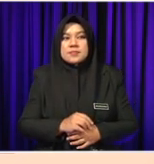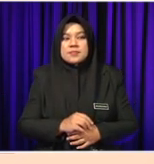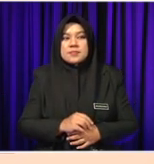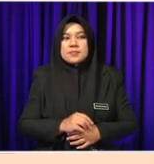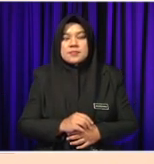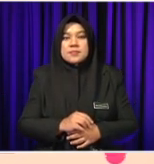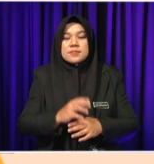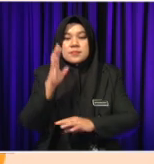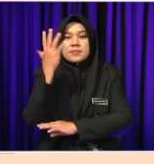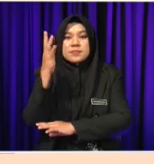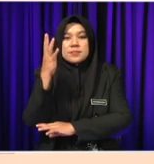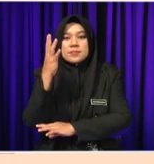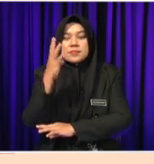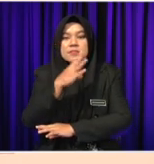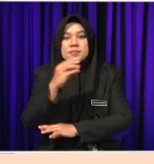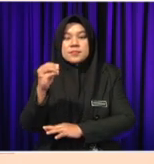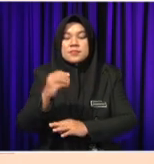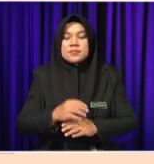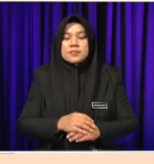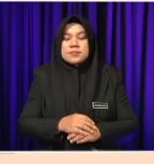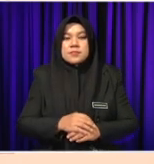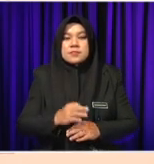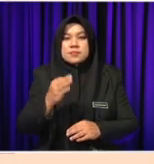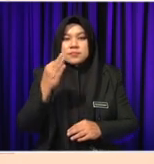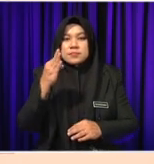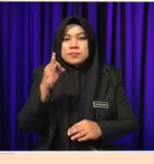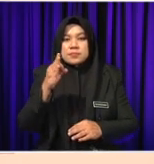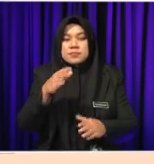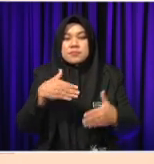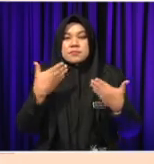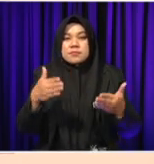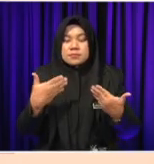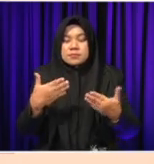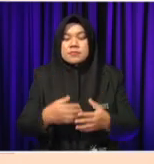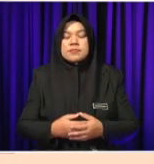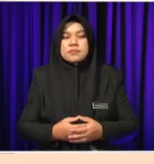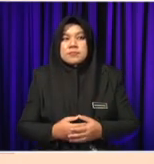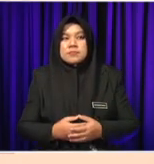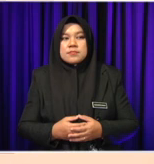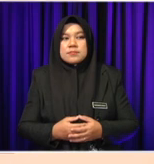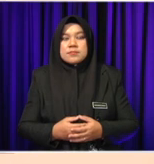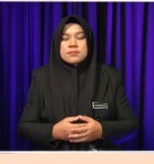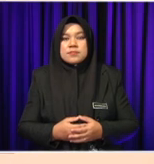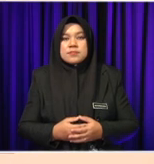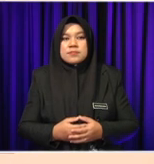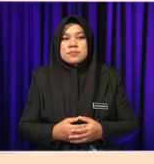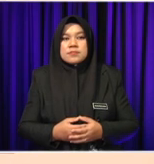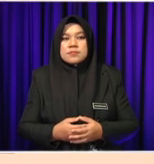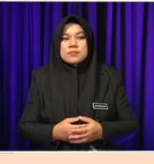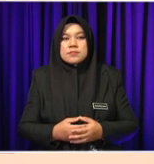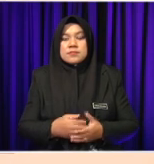Exactly. Trees are precious part. Doesn't it sound factual? And isn't it a true story? Mm-hmm. Correct. So